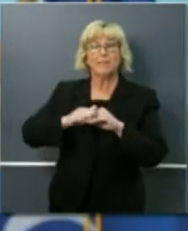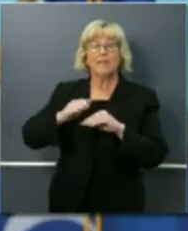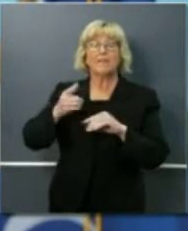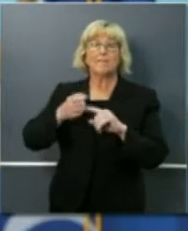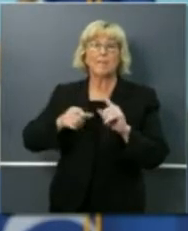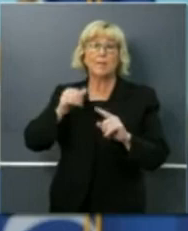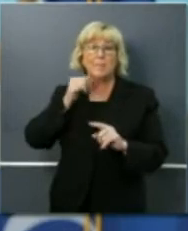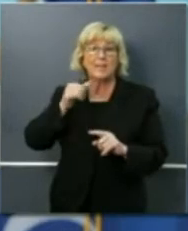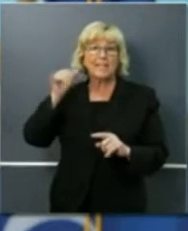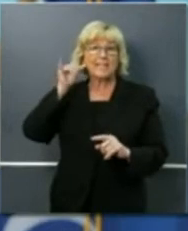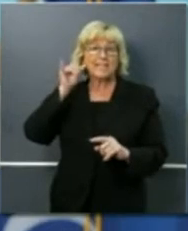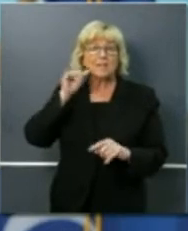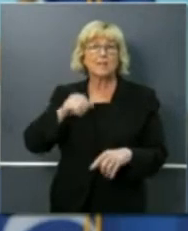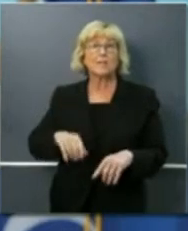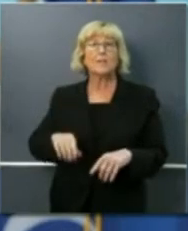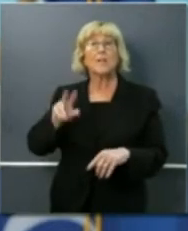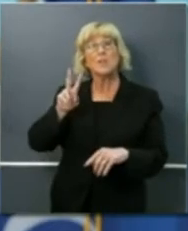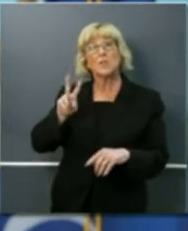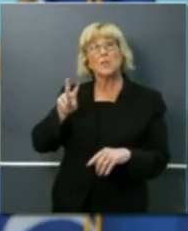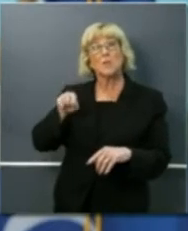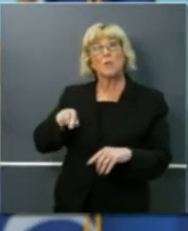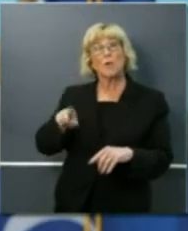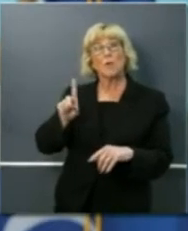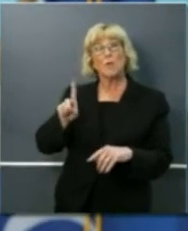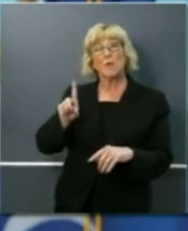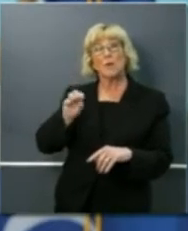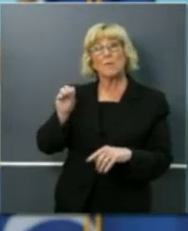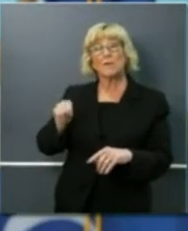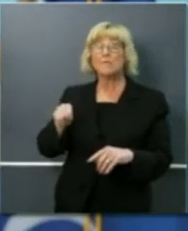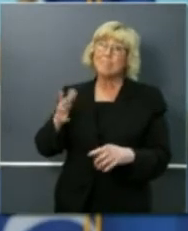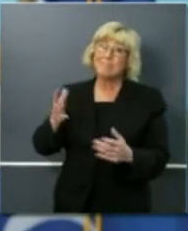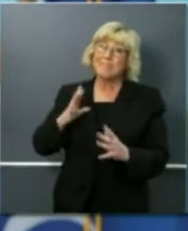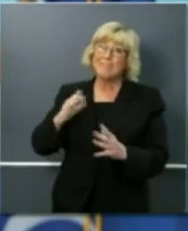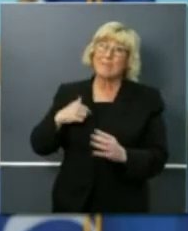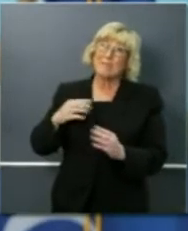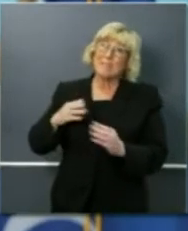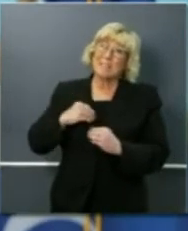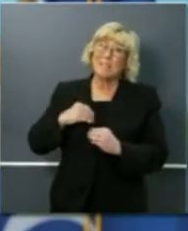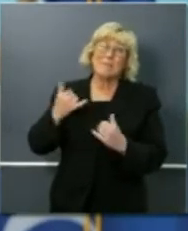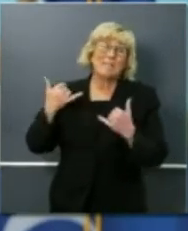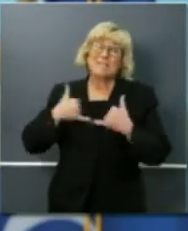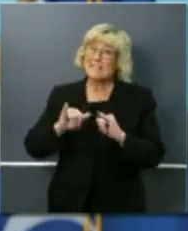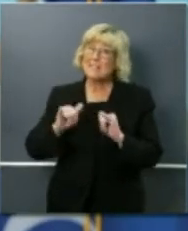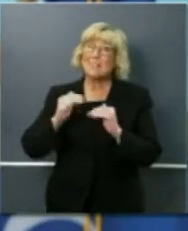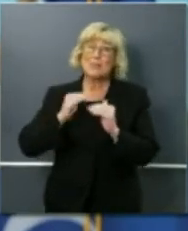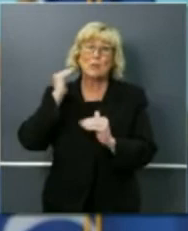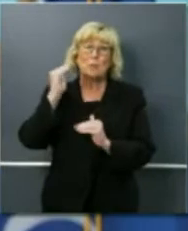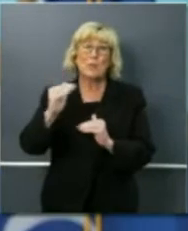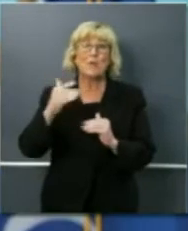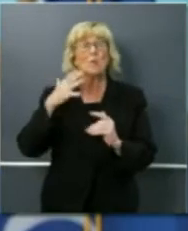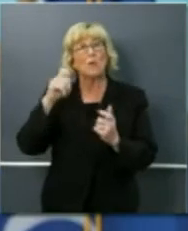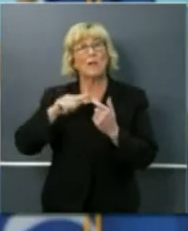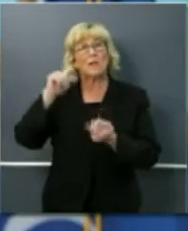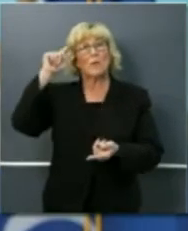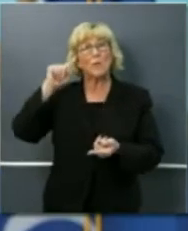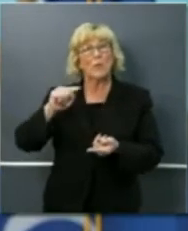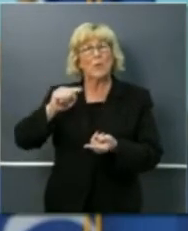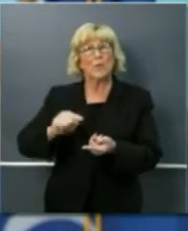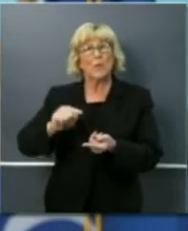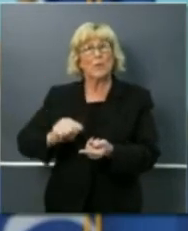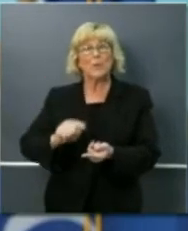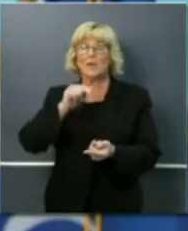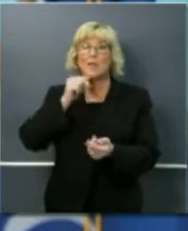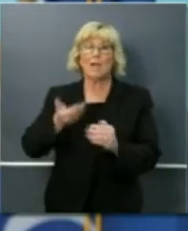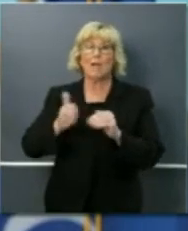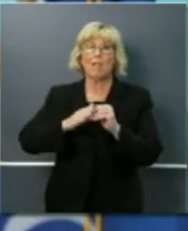24 hours. 2.1% will take. Of course, too many. We want to see that number go down, not up.